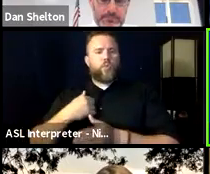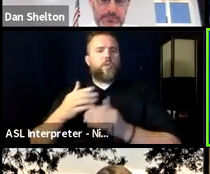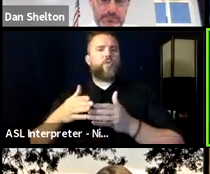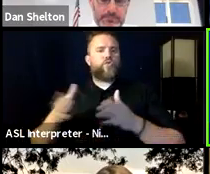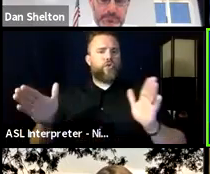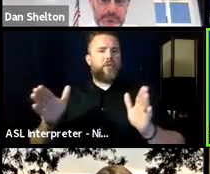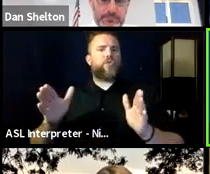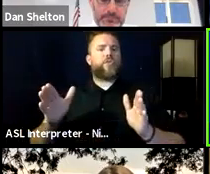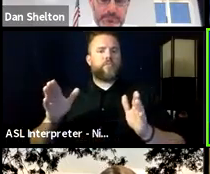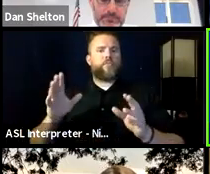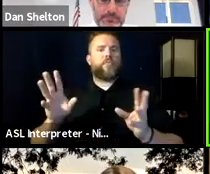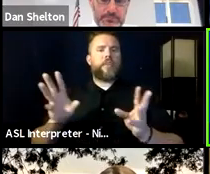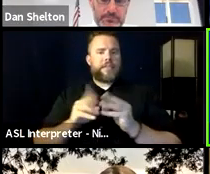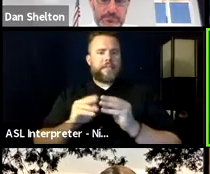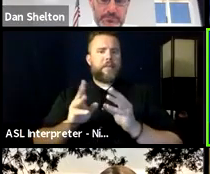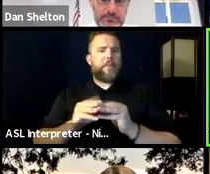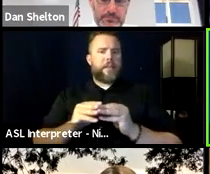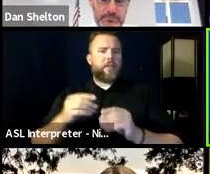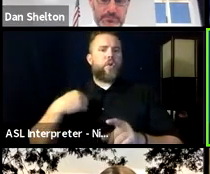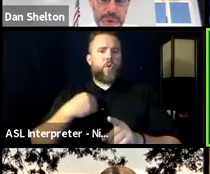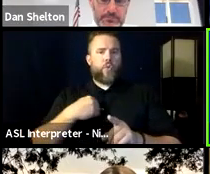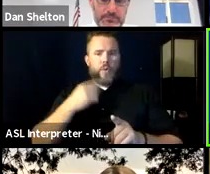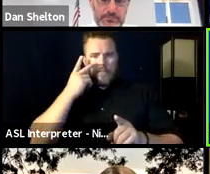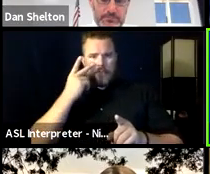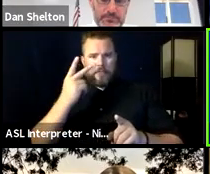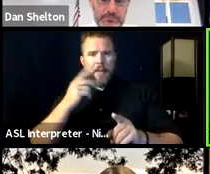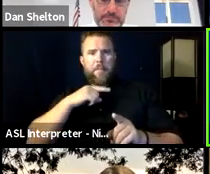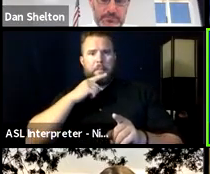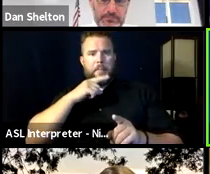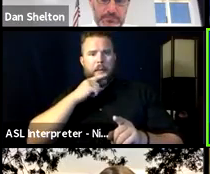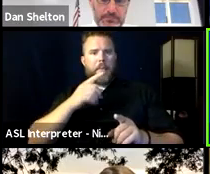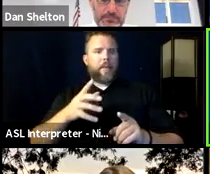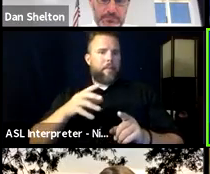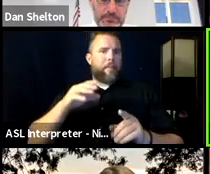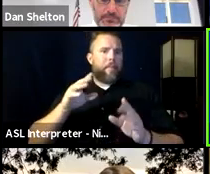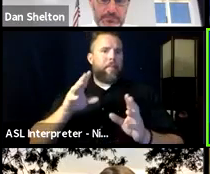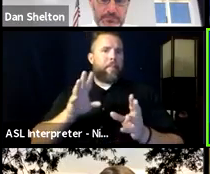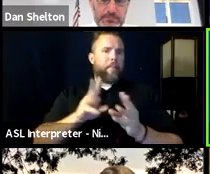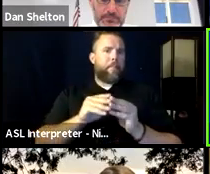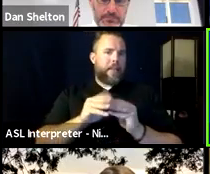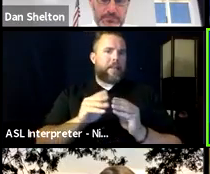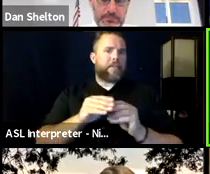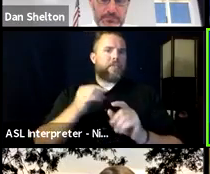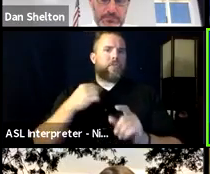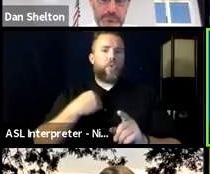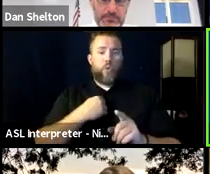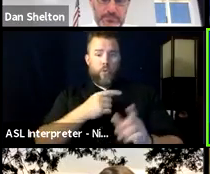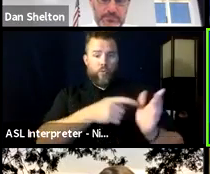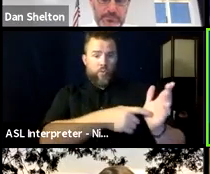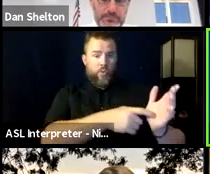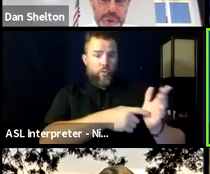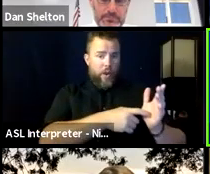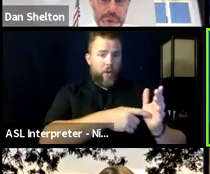whether public meetings, which are now required to be held in person, could be done virtually. There are other